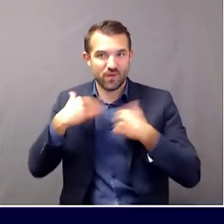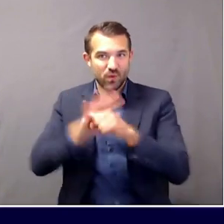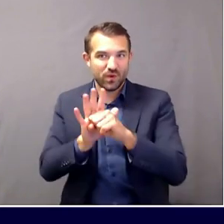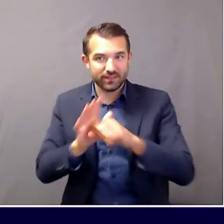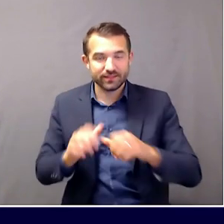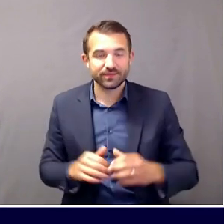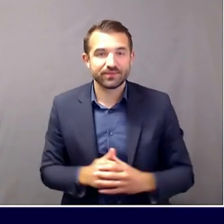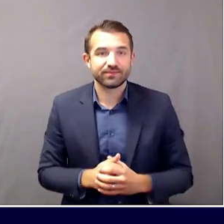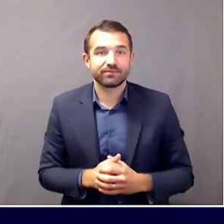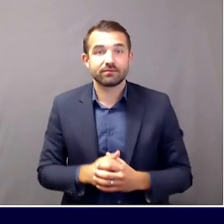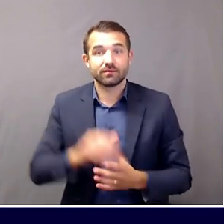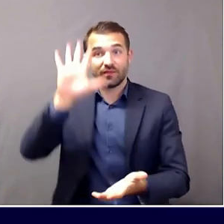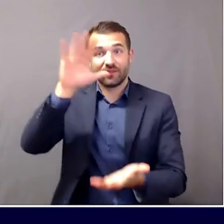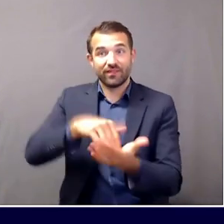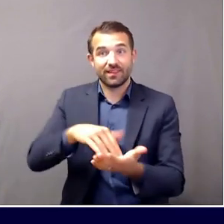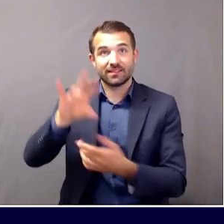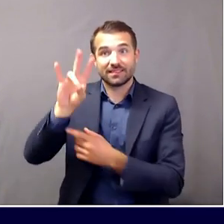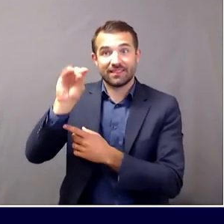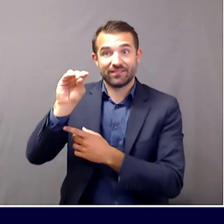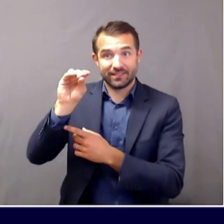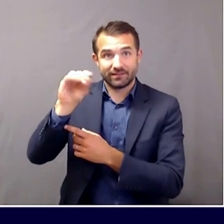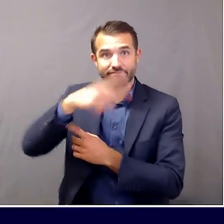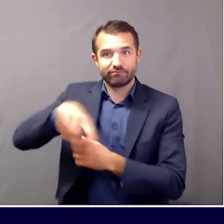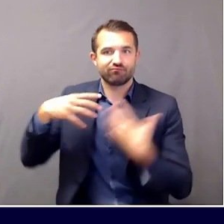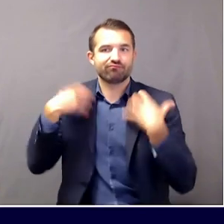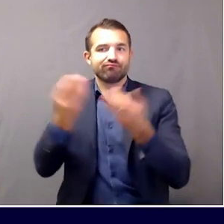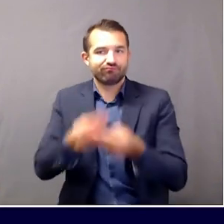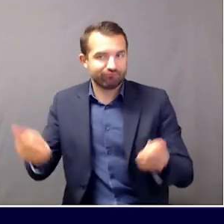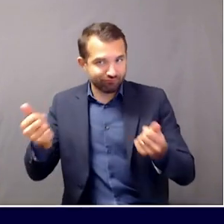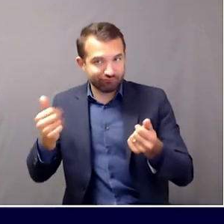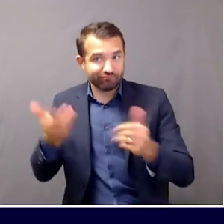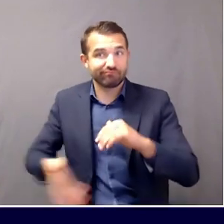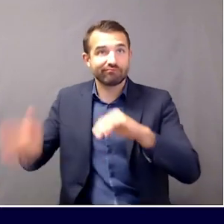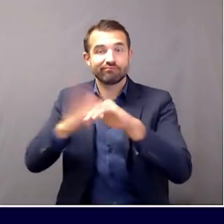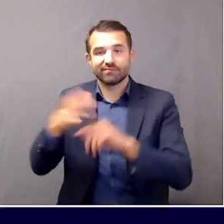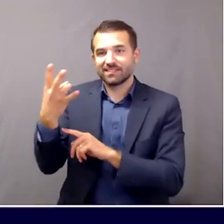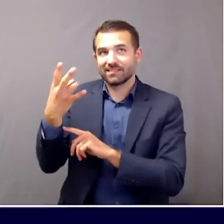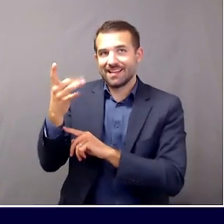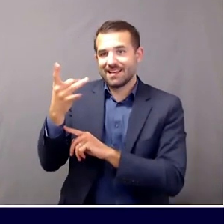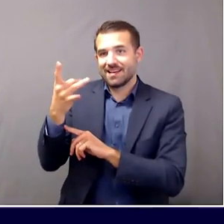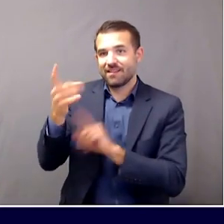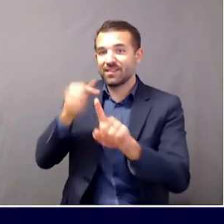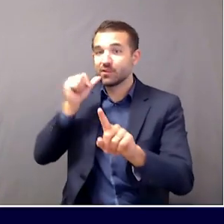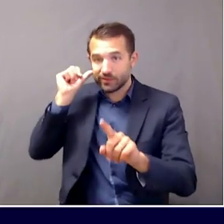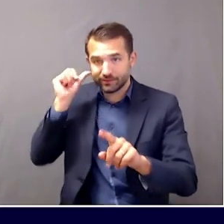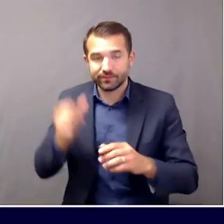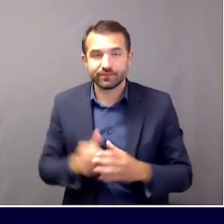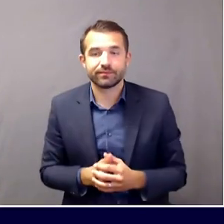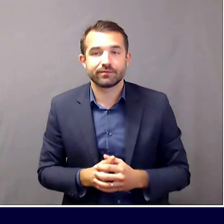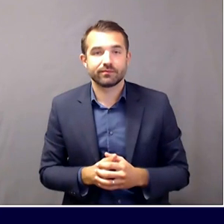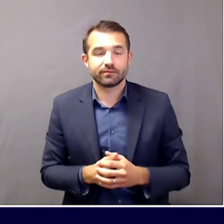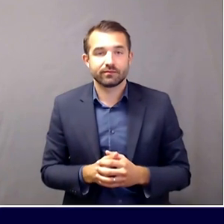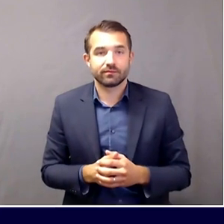5,070 have recovered, an increase of 18 recoveries since yesterday. Among our cases